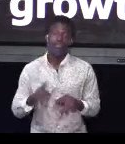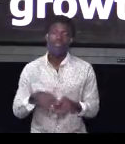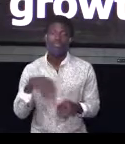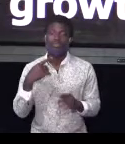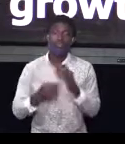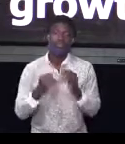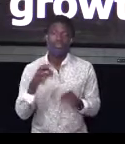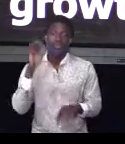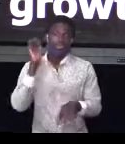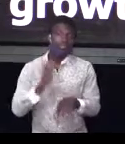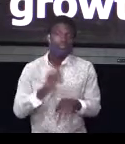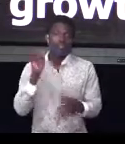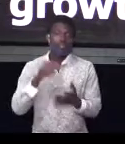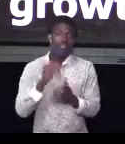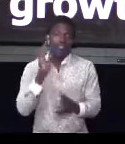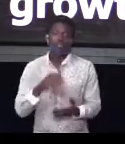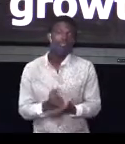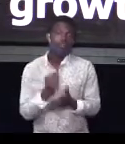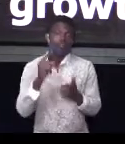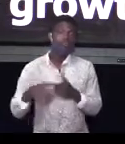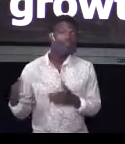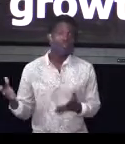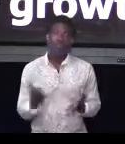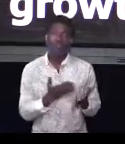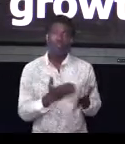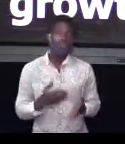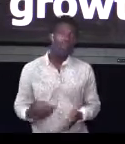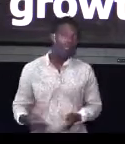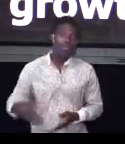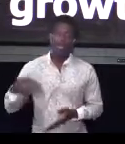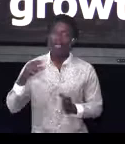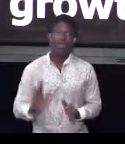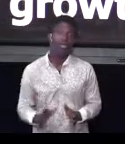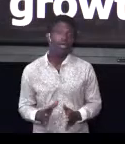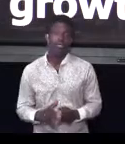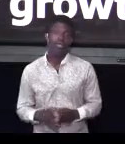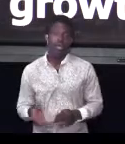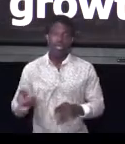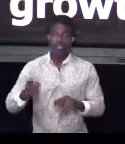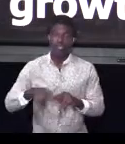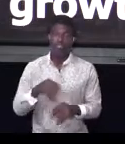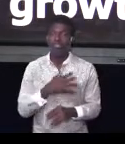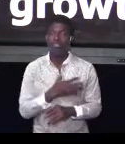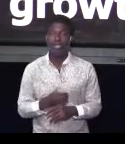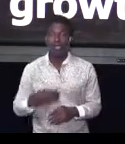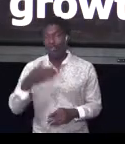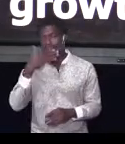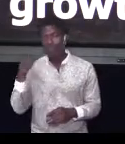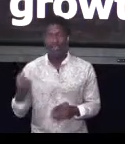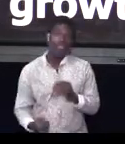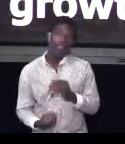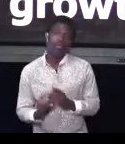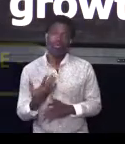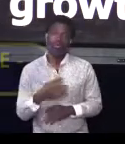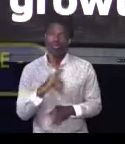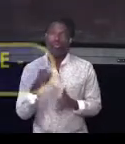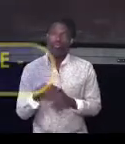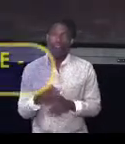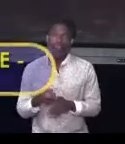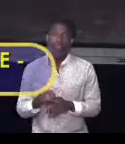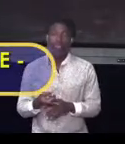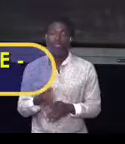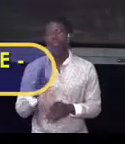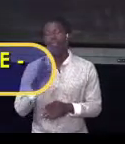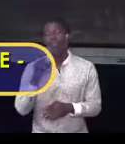is the resultant effect of that? It will help to bring higher yields and plant yield better growth